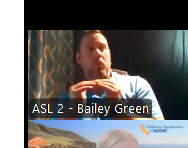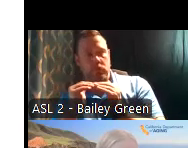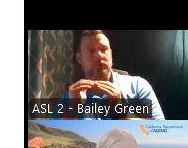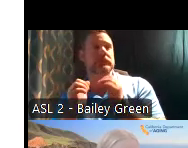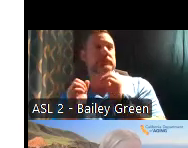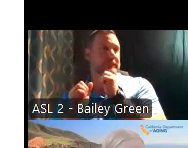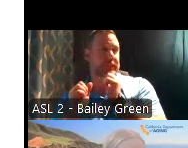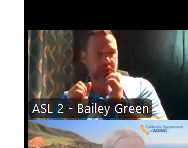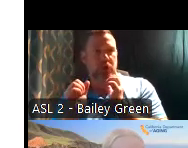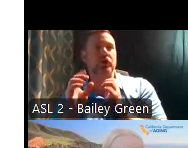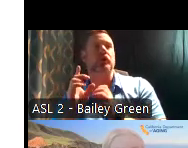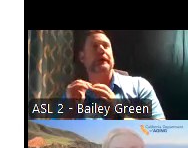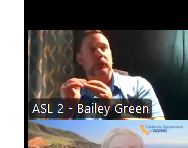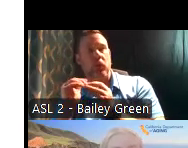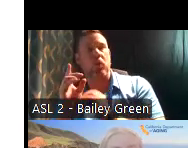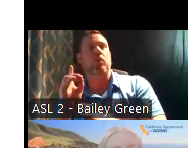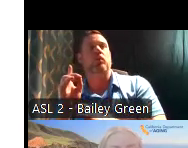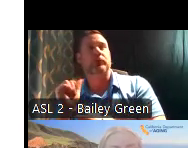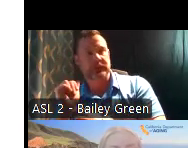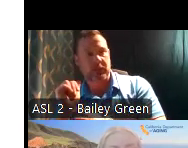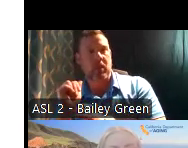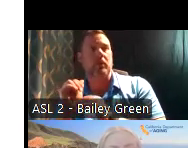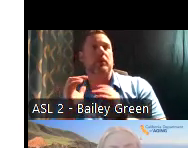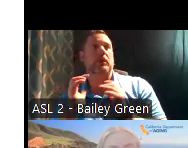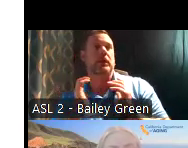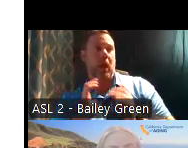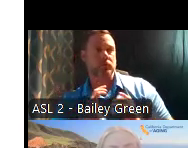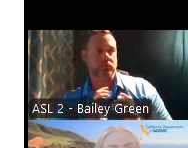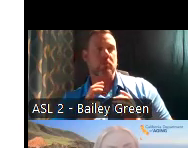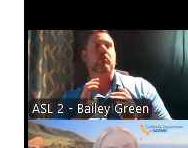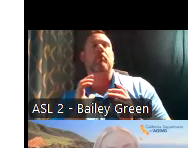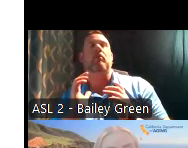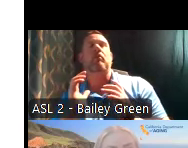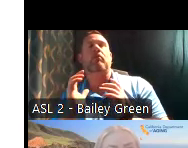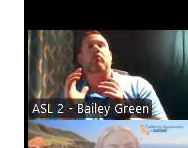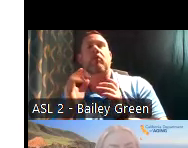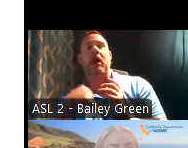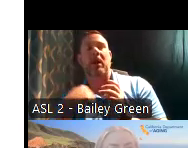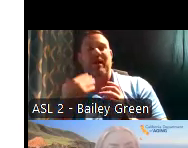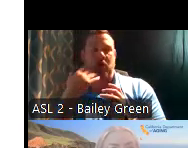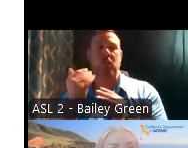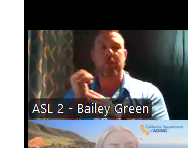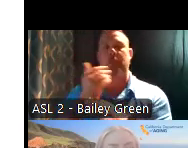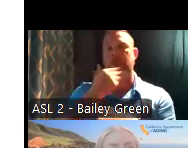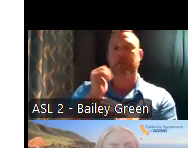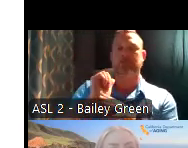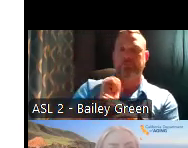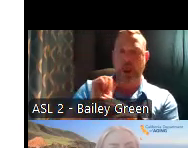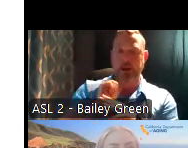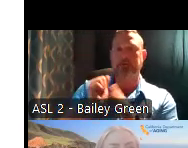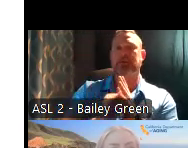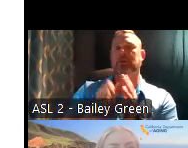senior, equal disability council. And I know by best practice under the Senior and